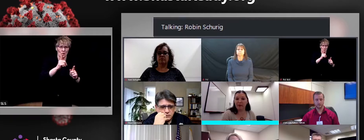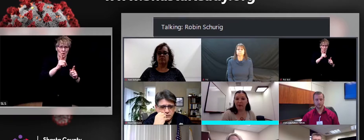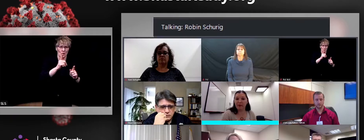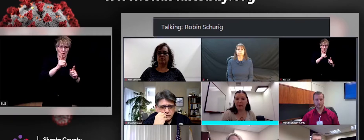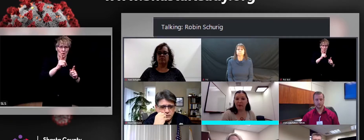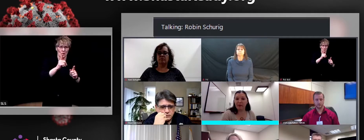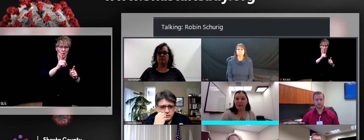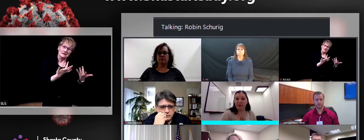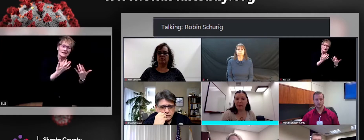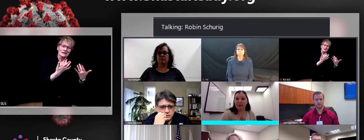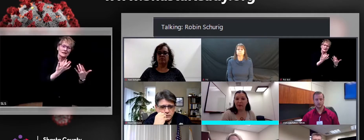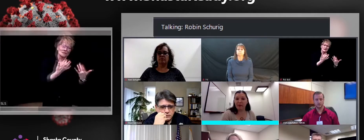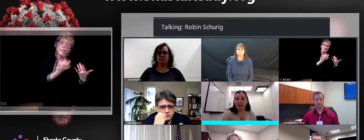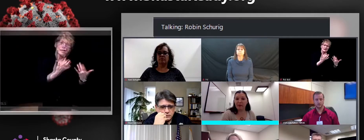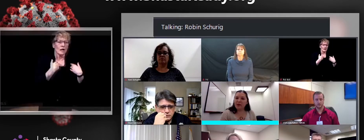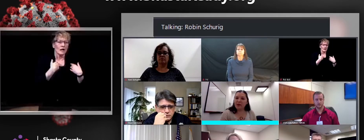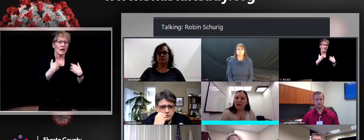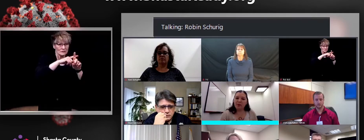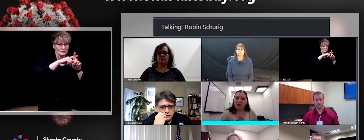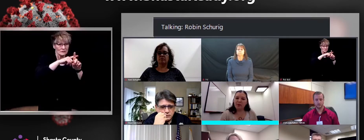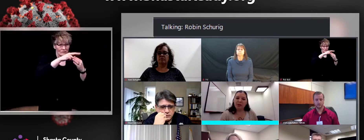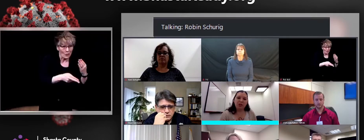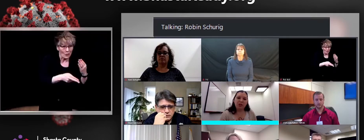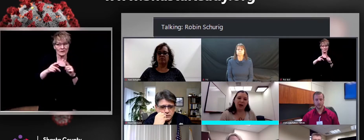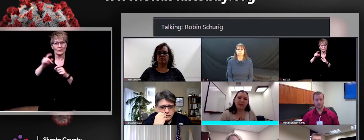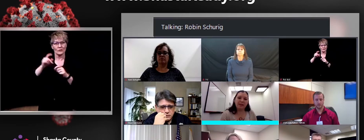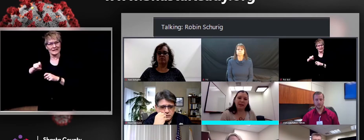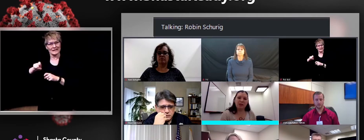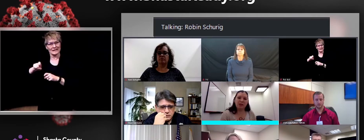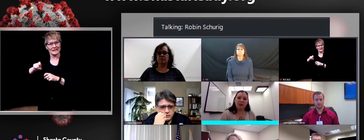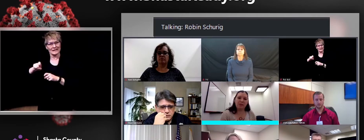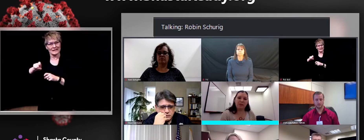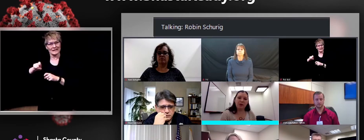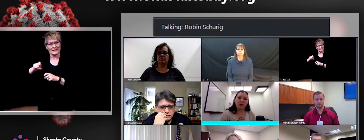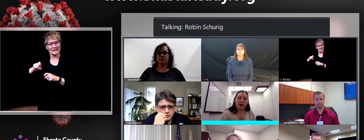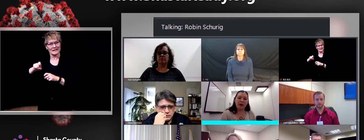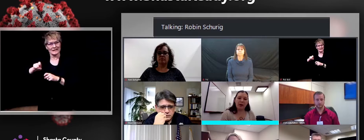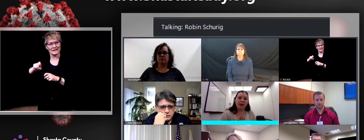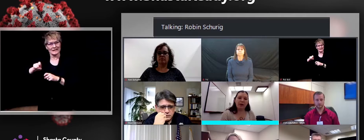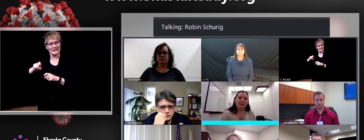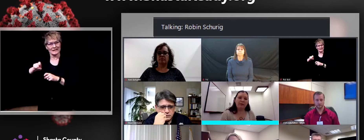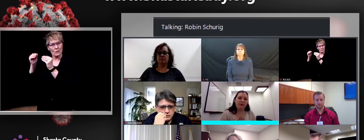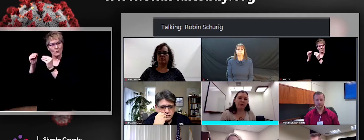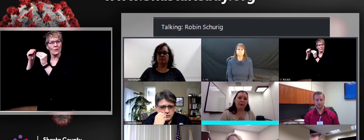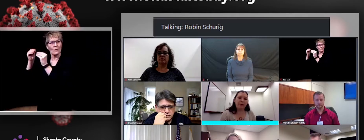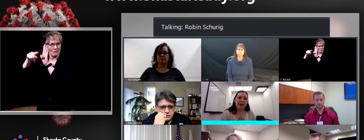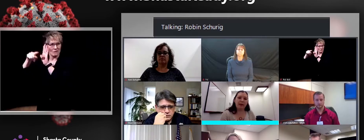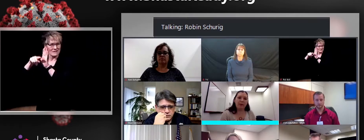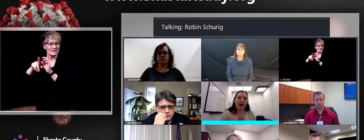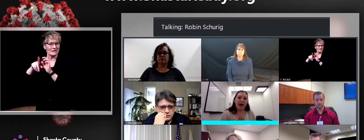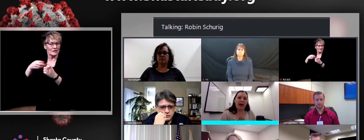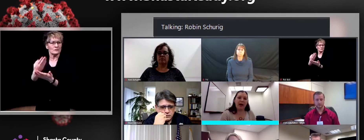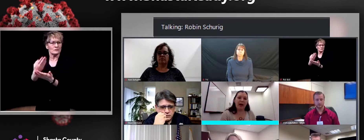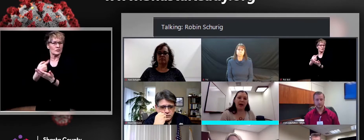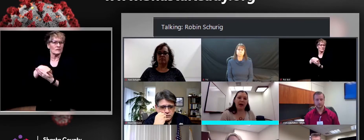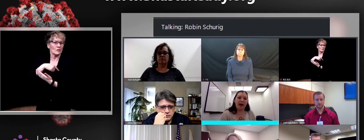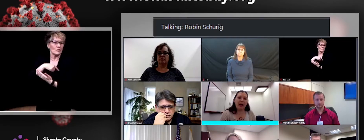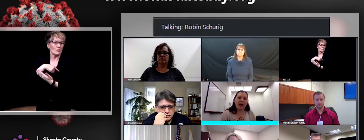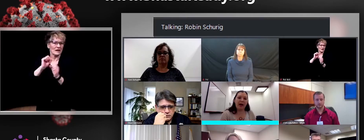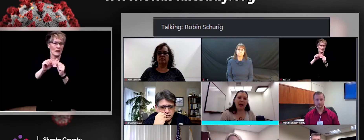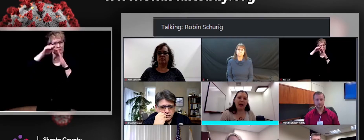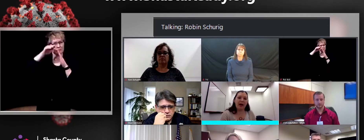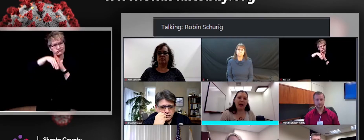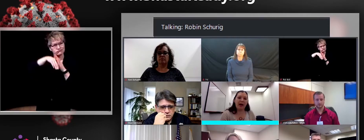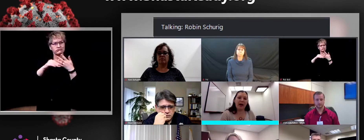lower. And then the other piece of information I wanted to share is that just a reminder that all of the information that we have available to us